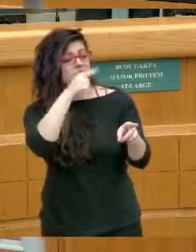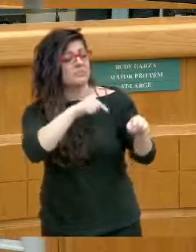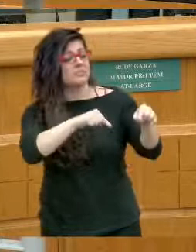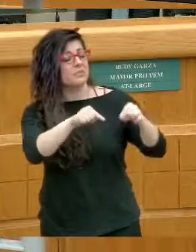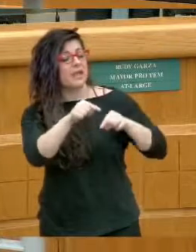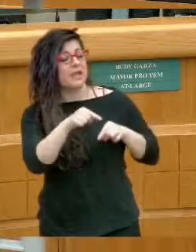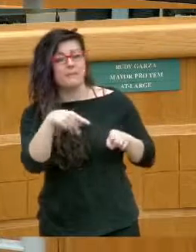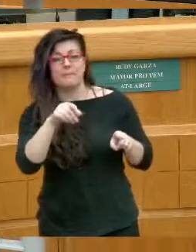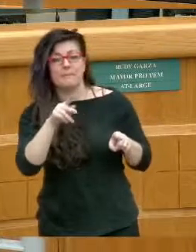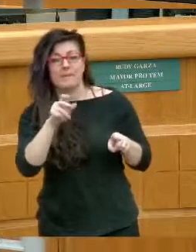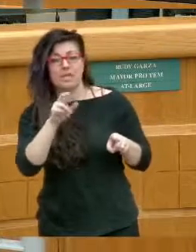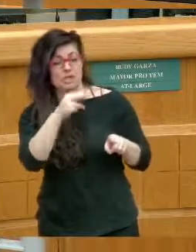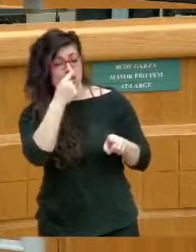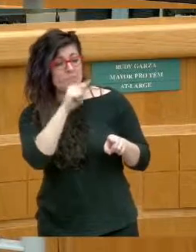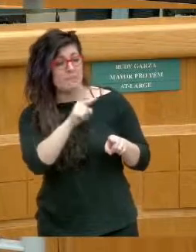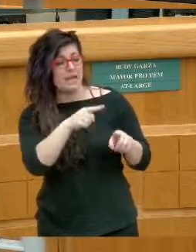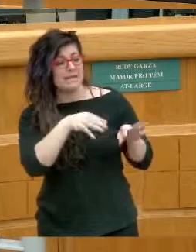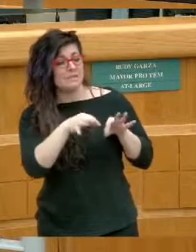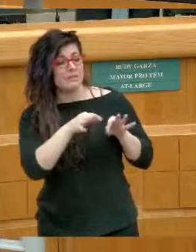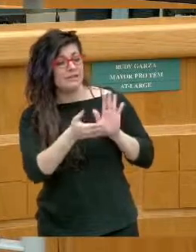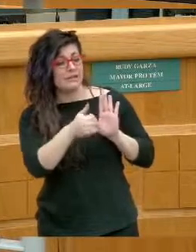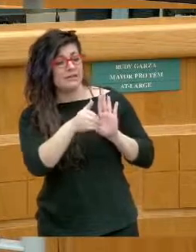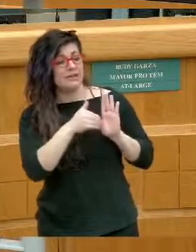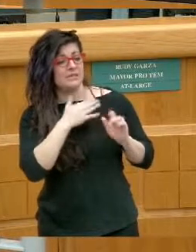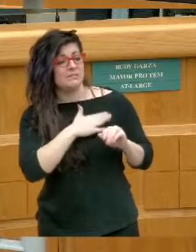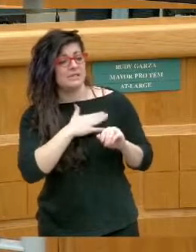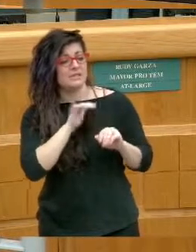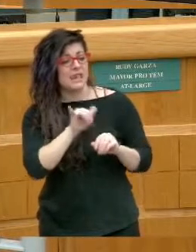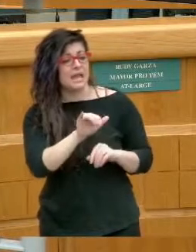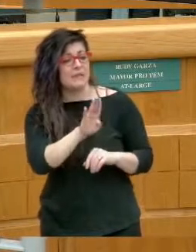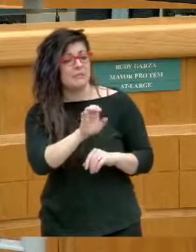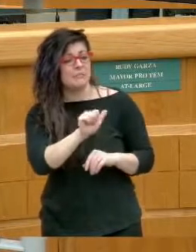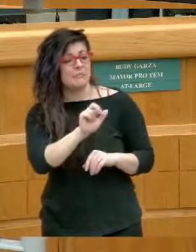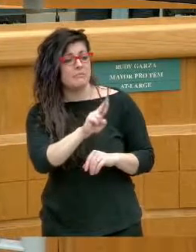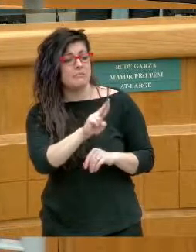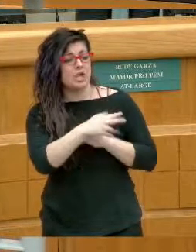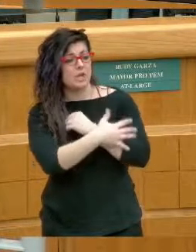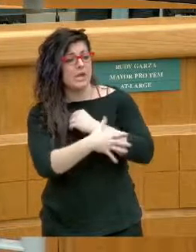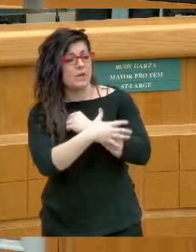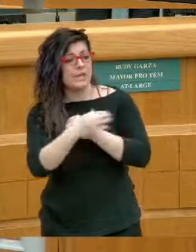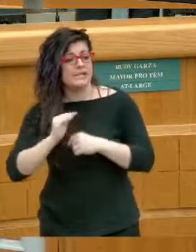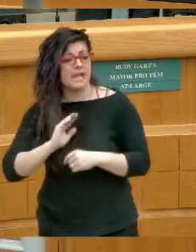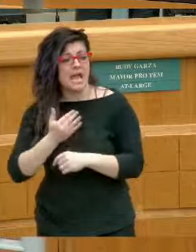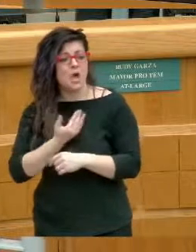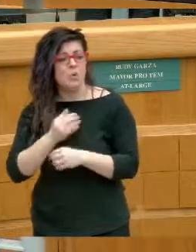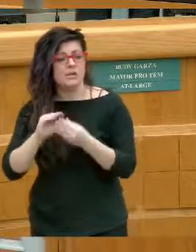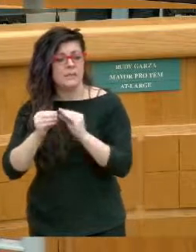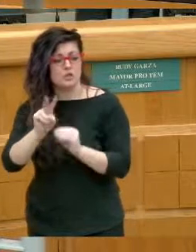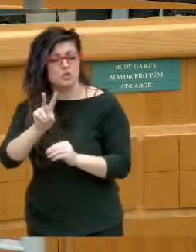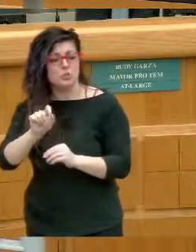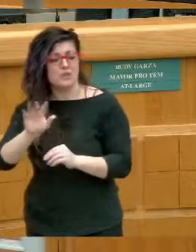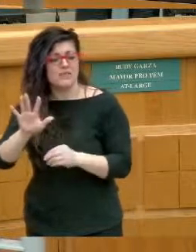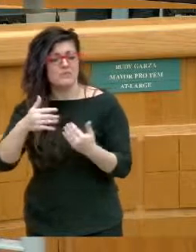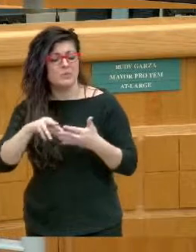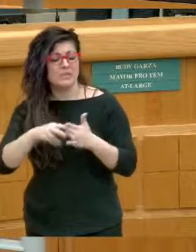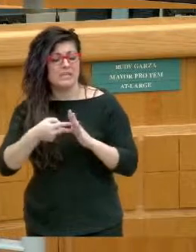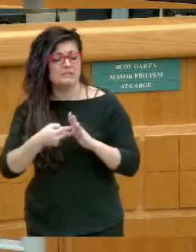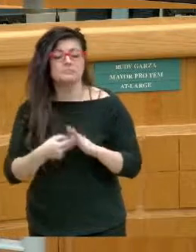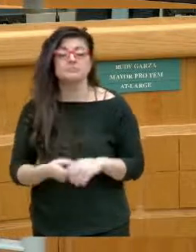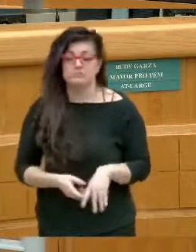that one more time? Sure. Yeah, tell us what was Bexar County's and our number, the 2.5. Okay, so